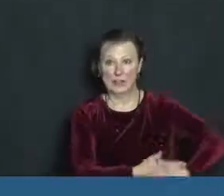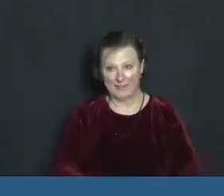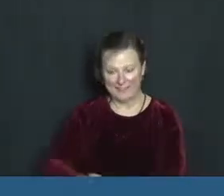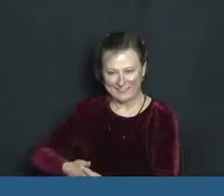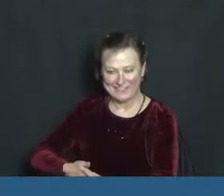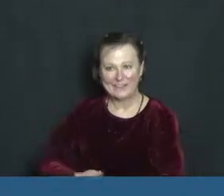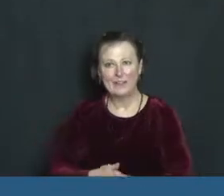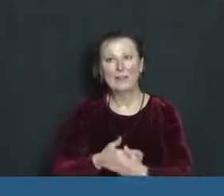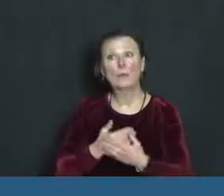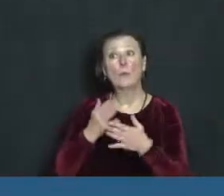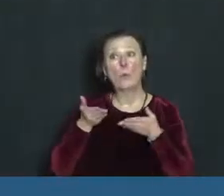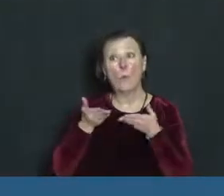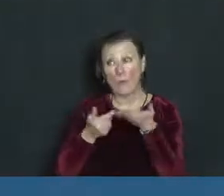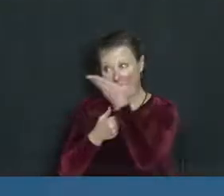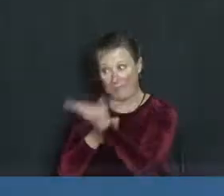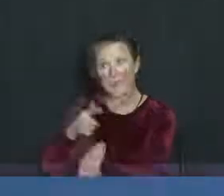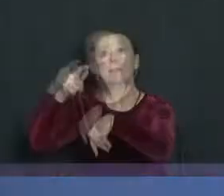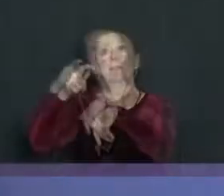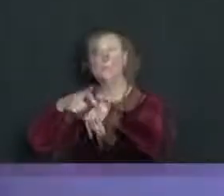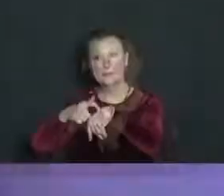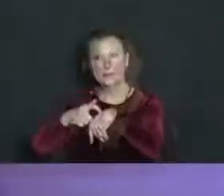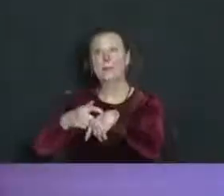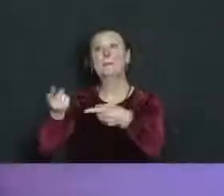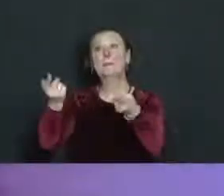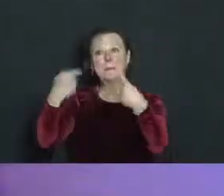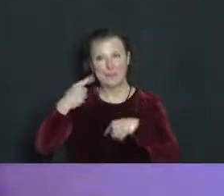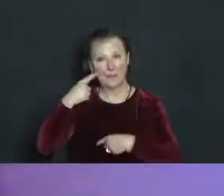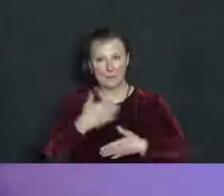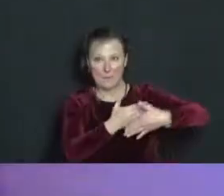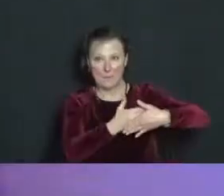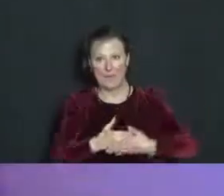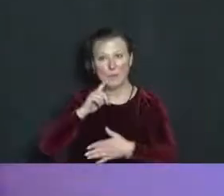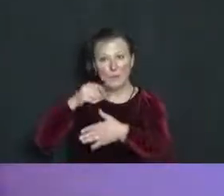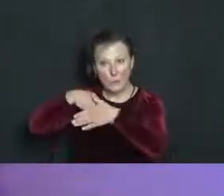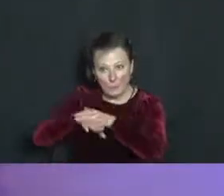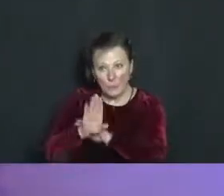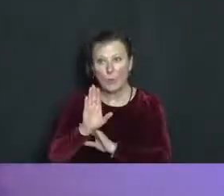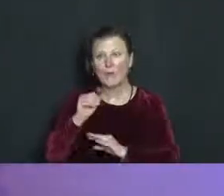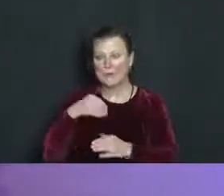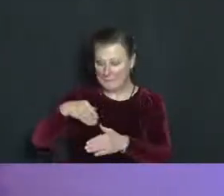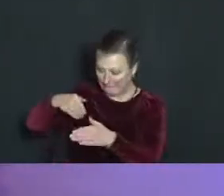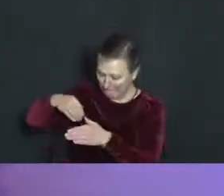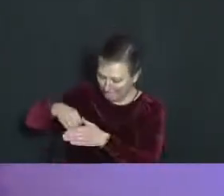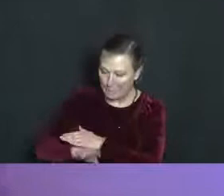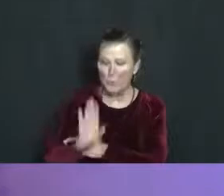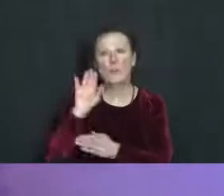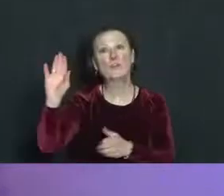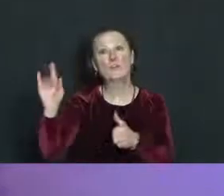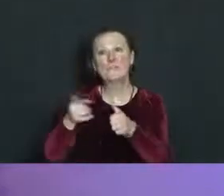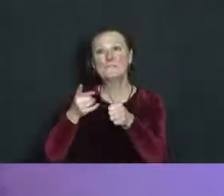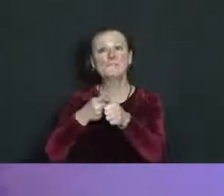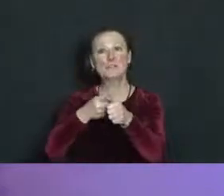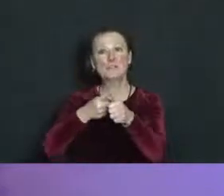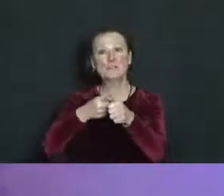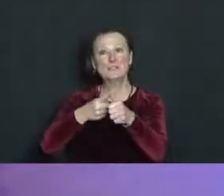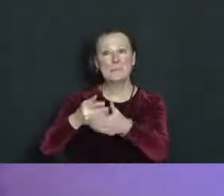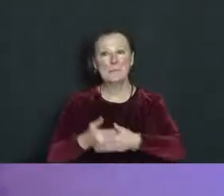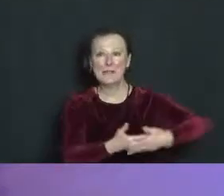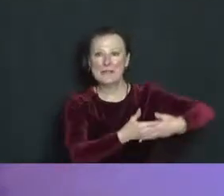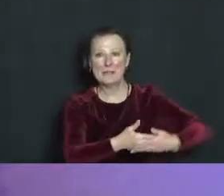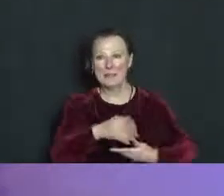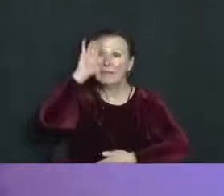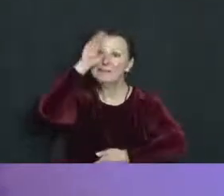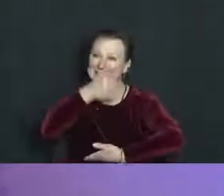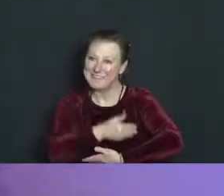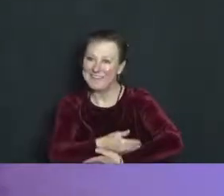the time came for the baby to be born, and she gave birth to her firstborn, a son. She wrapped